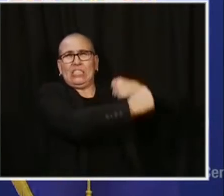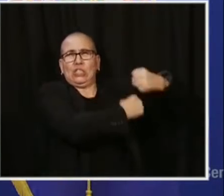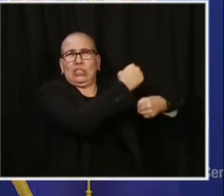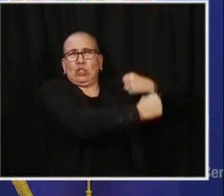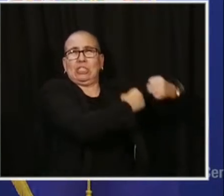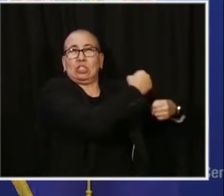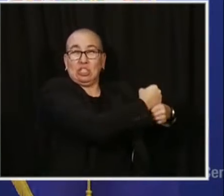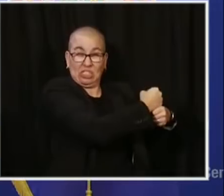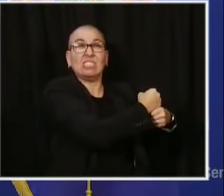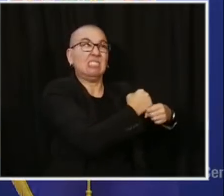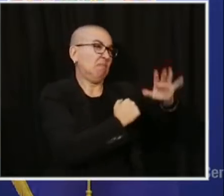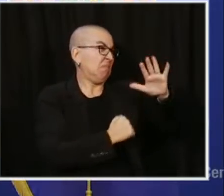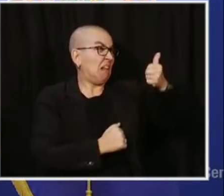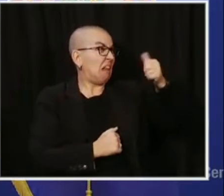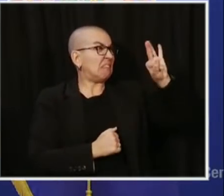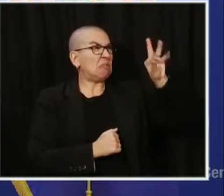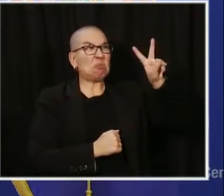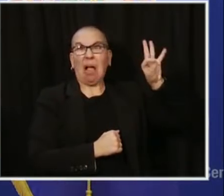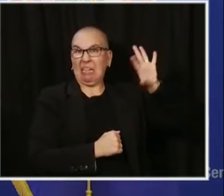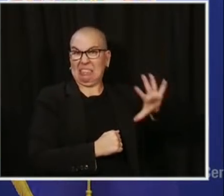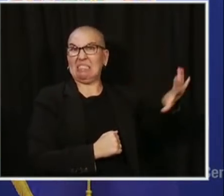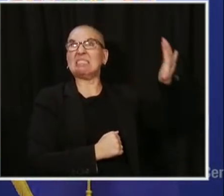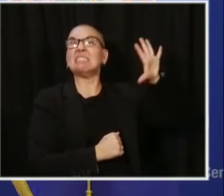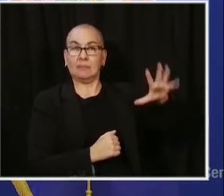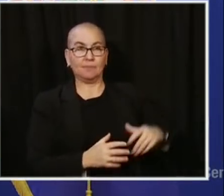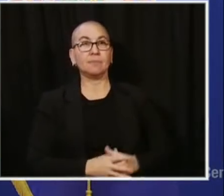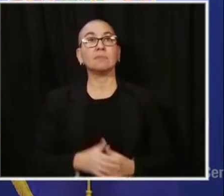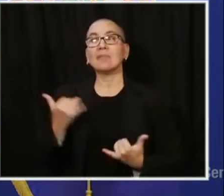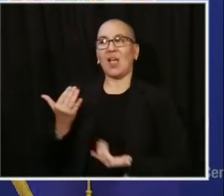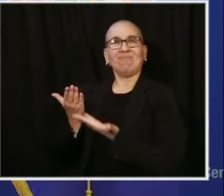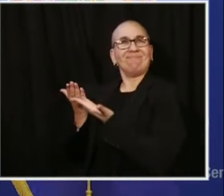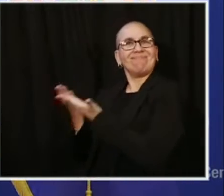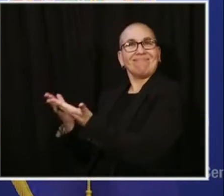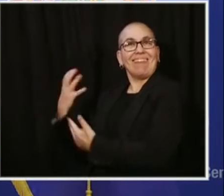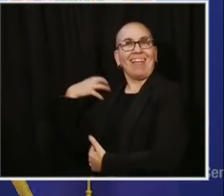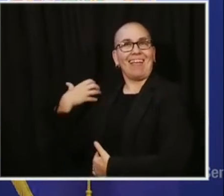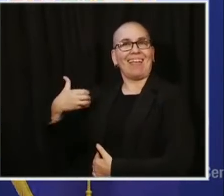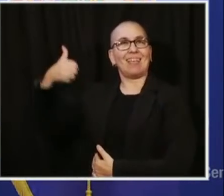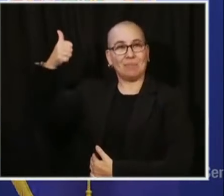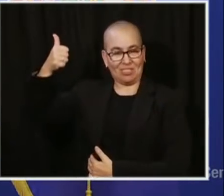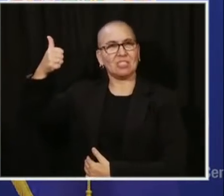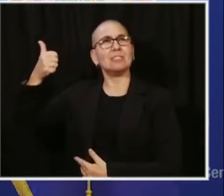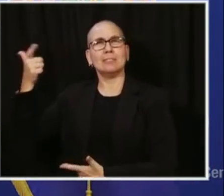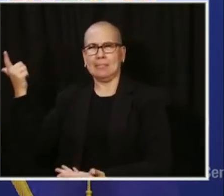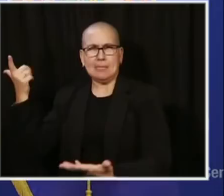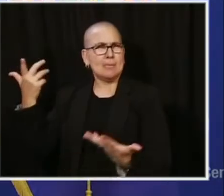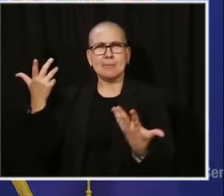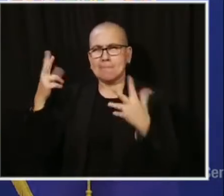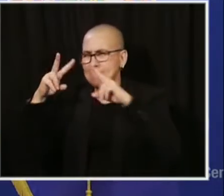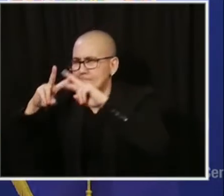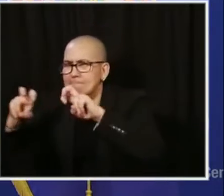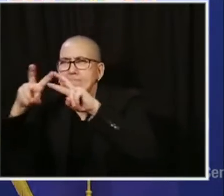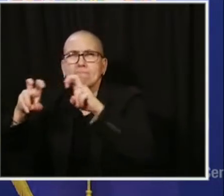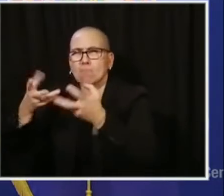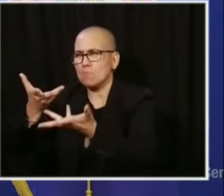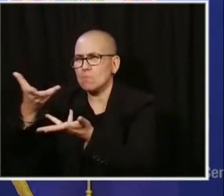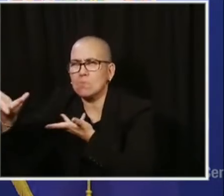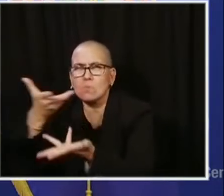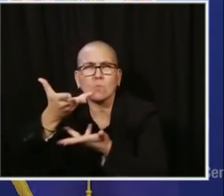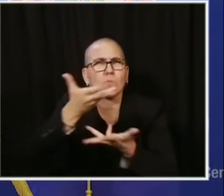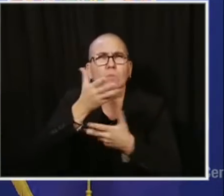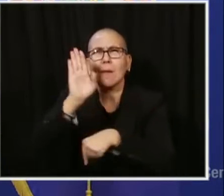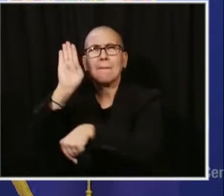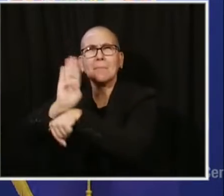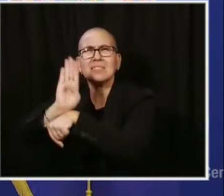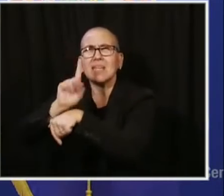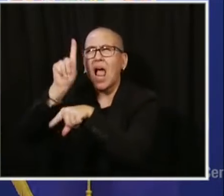have to note that Commissioner Grove is the one that's on the front line dealing with businesses who are in shock, who are in financial straits, who